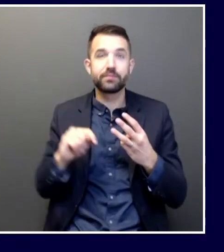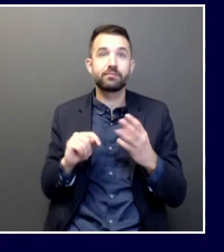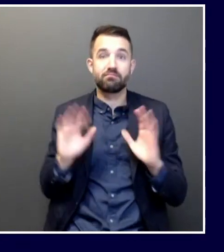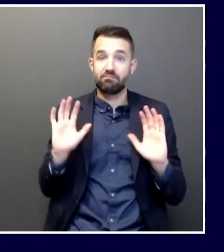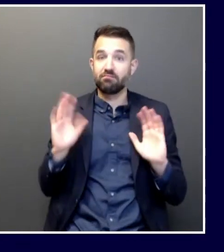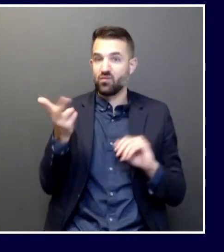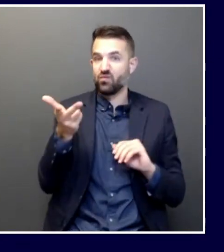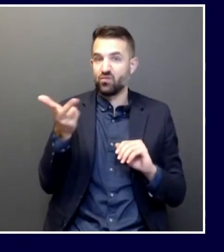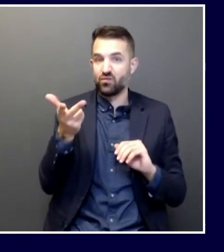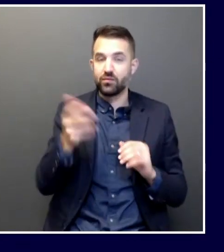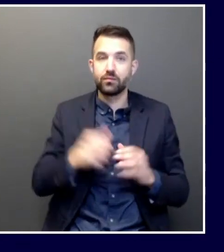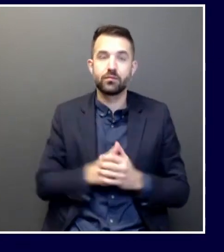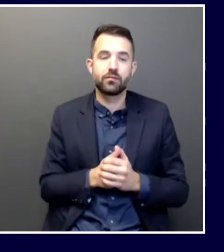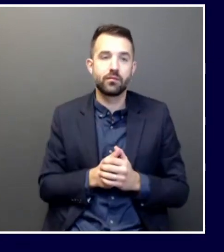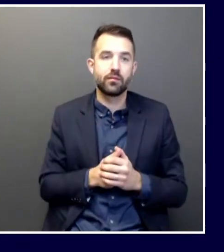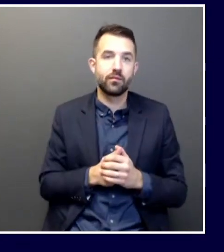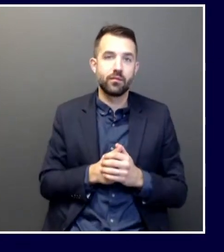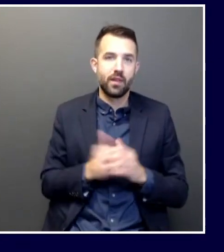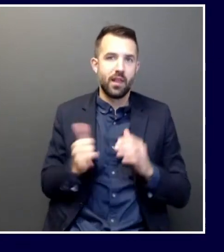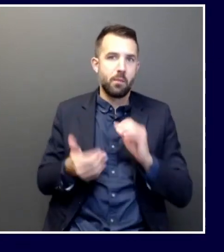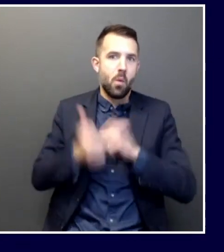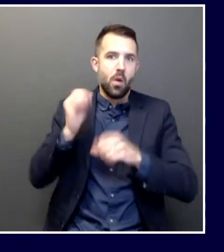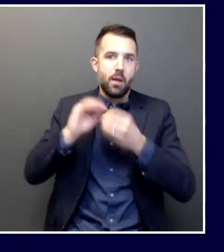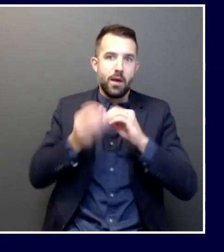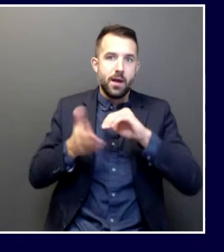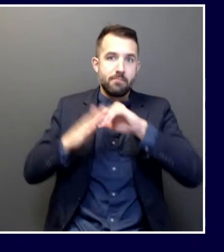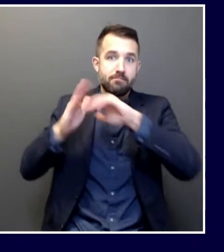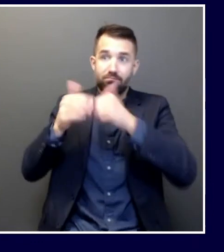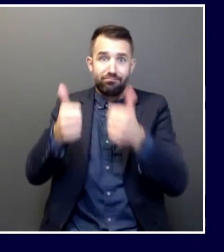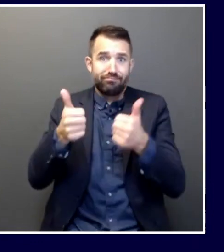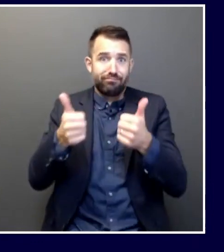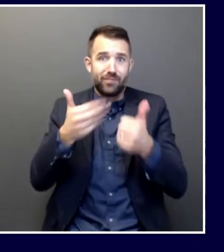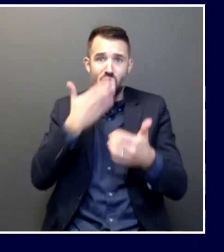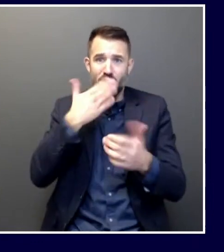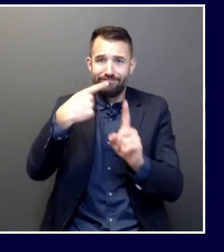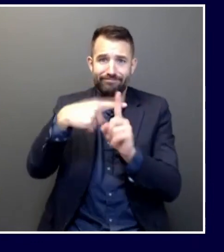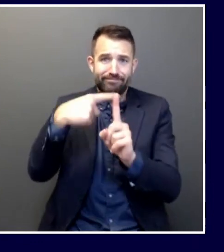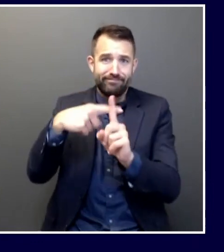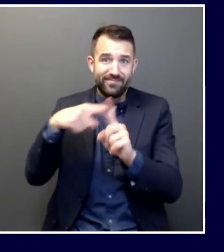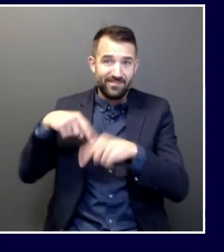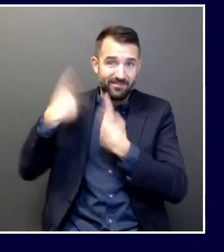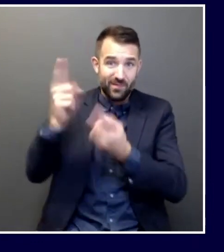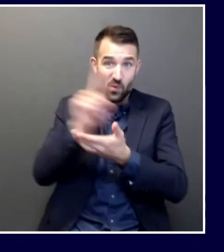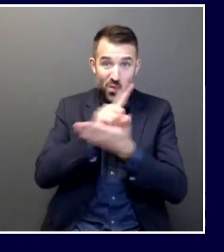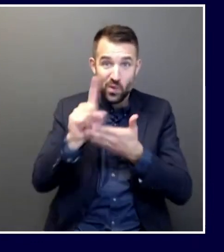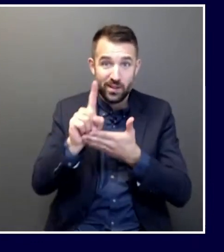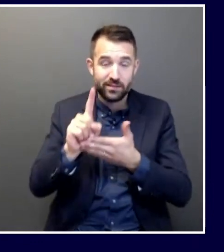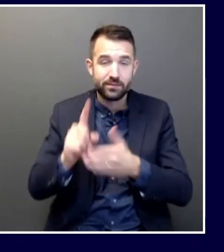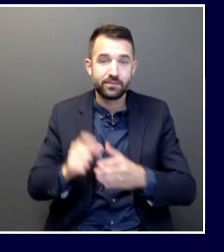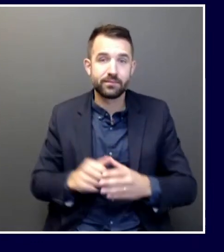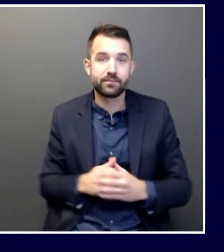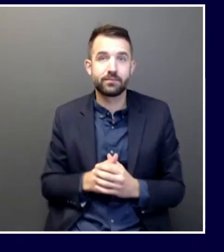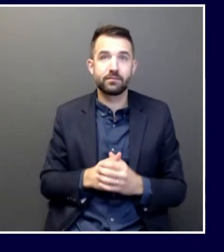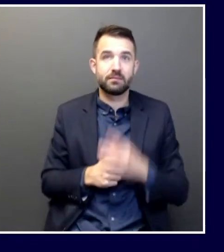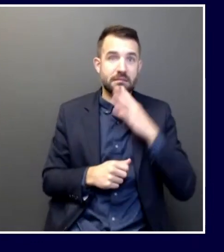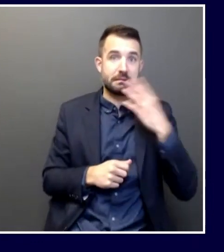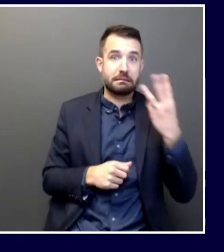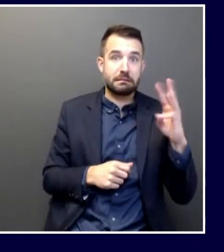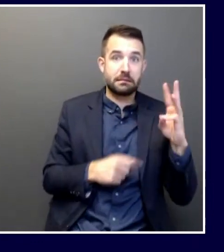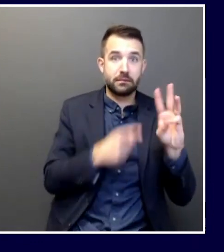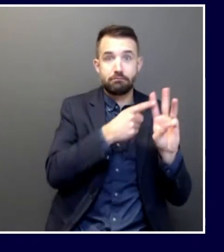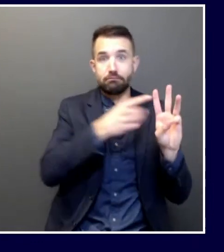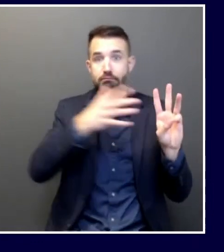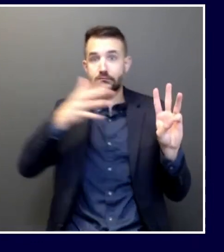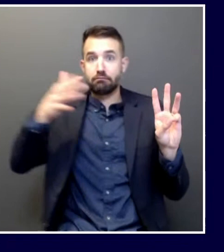good sign. And what it means that in the past week, people in their teens through their 40s in rural counties in Maine have